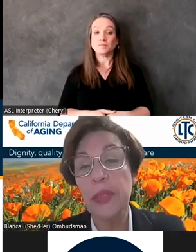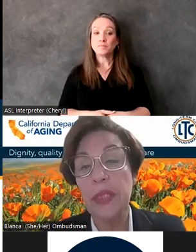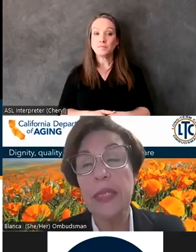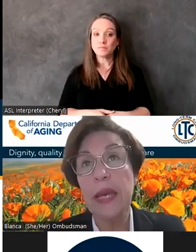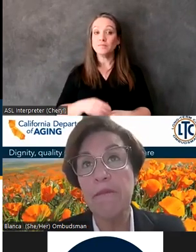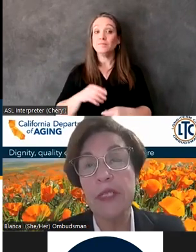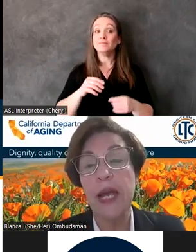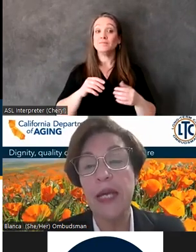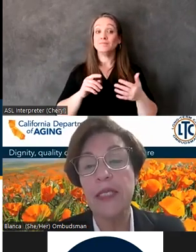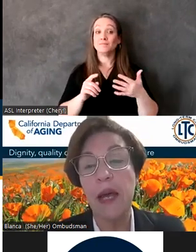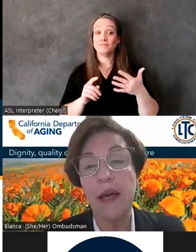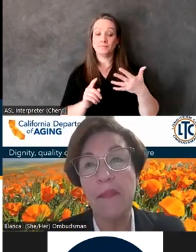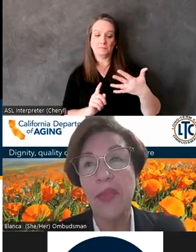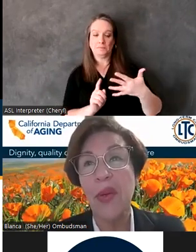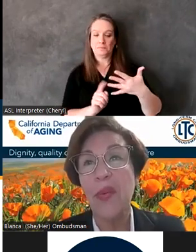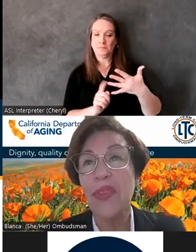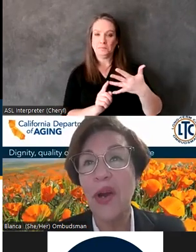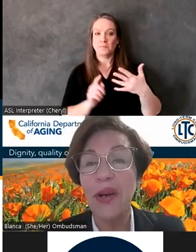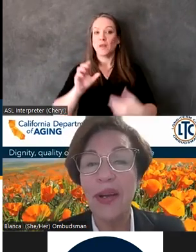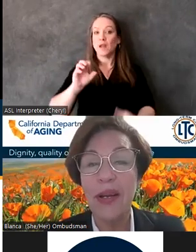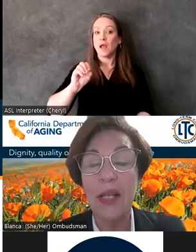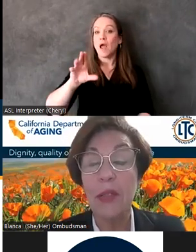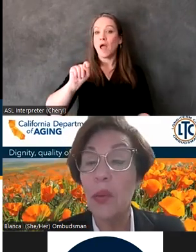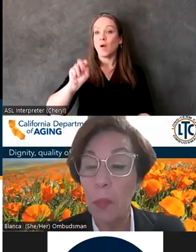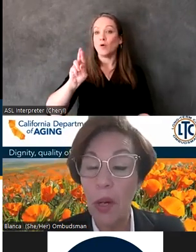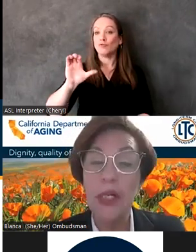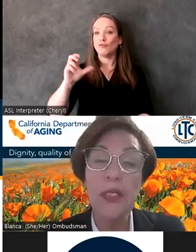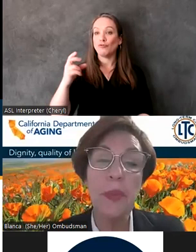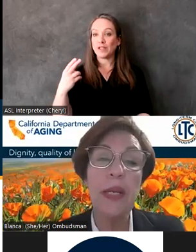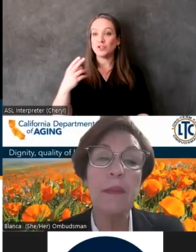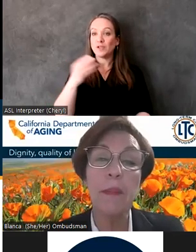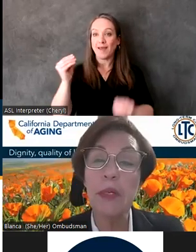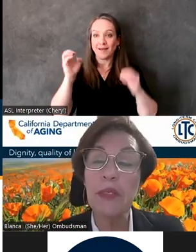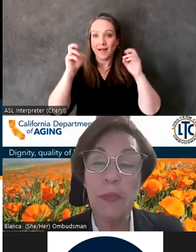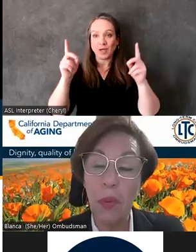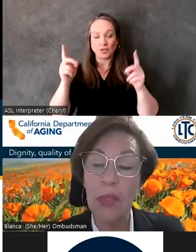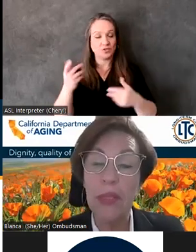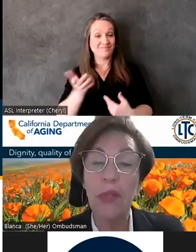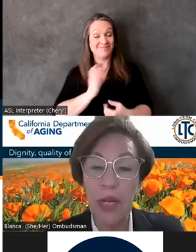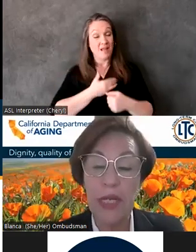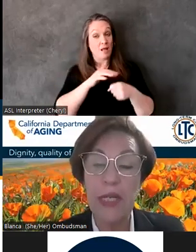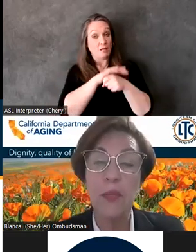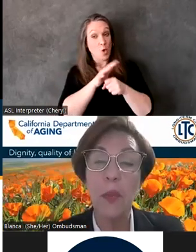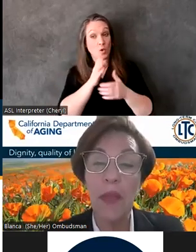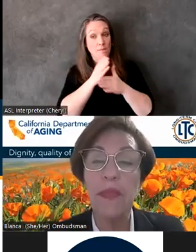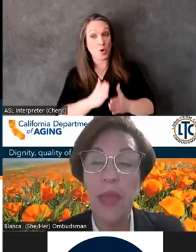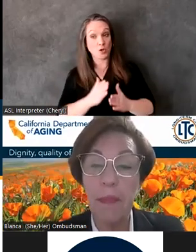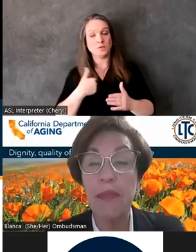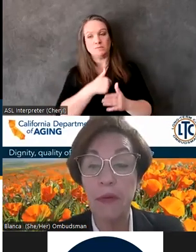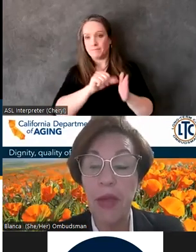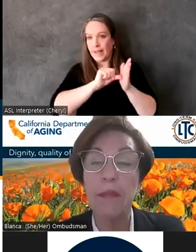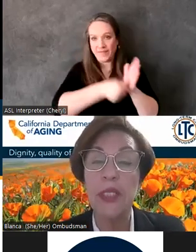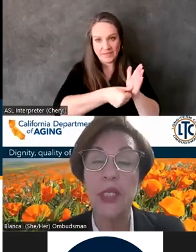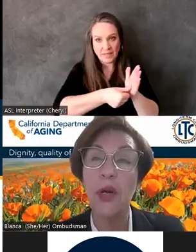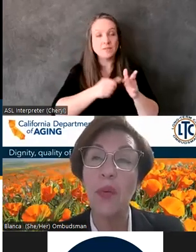to really emphasize with our local partners, but most importantly with residents. We want them and